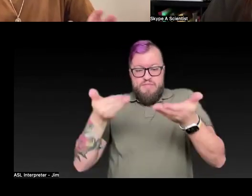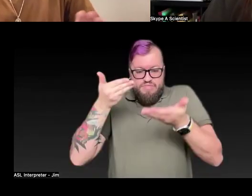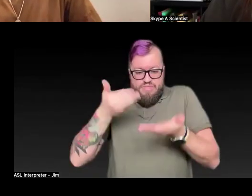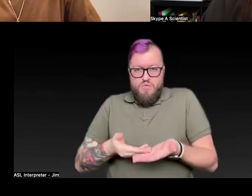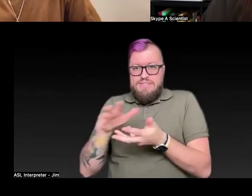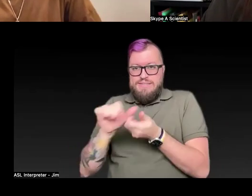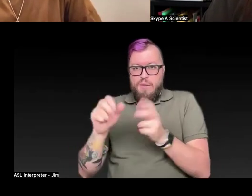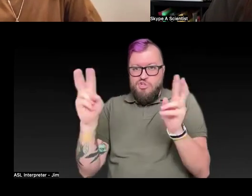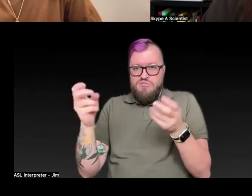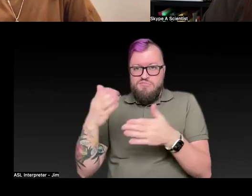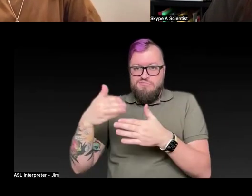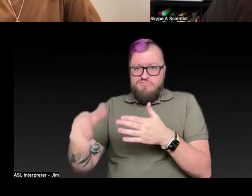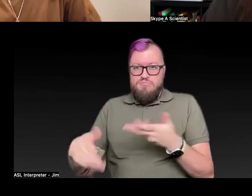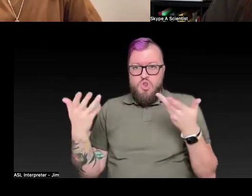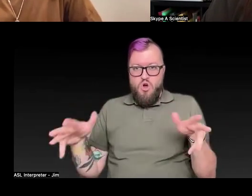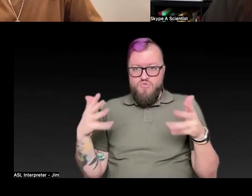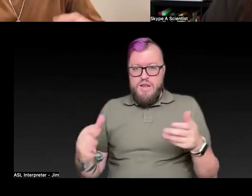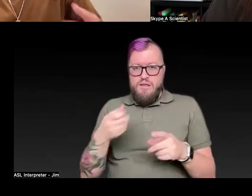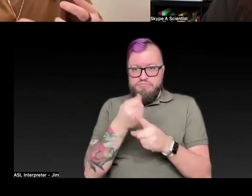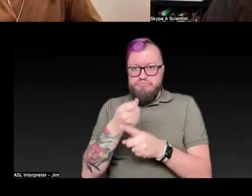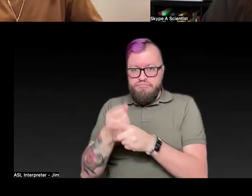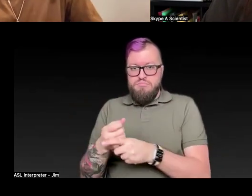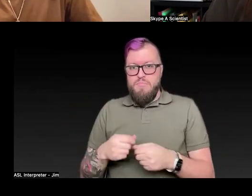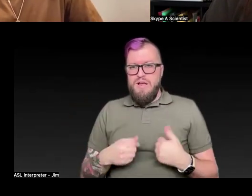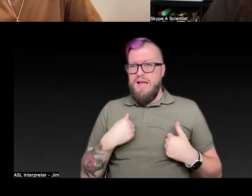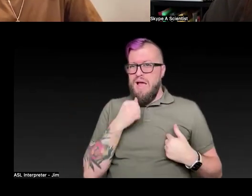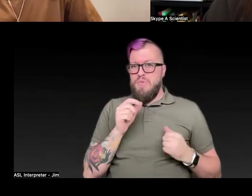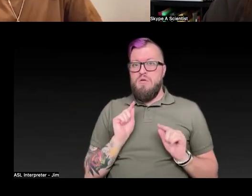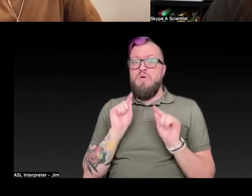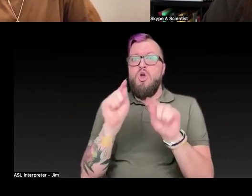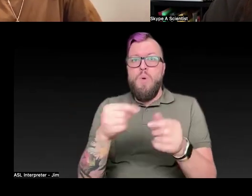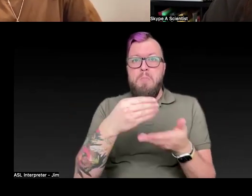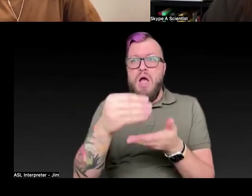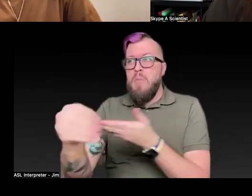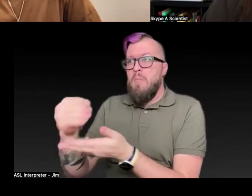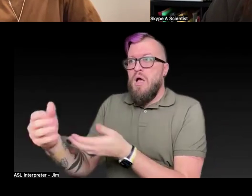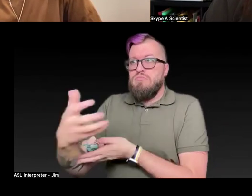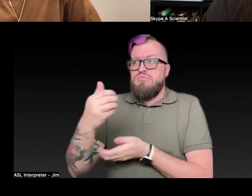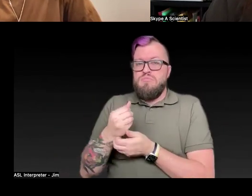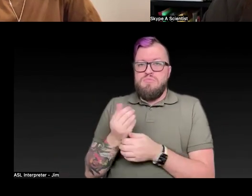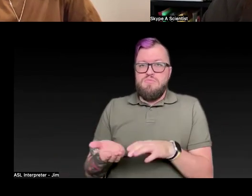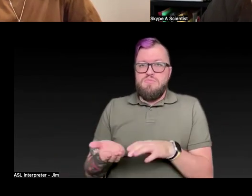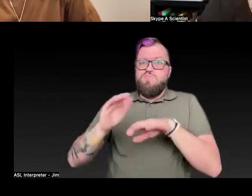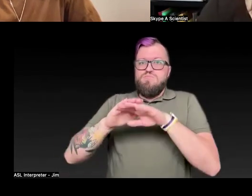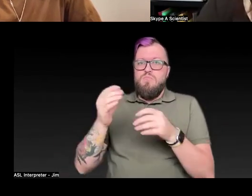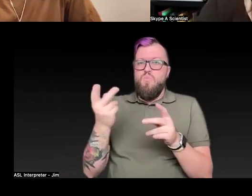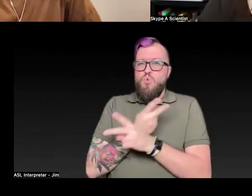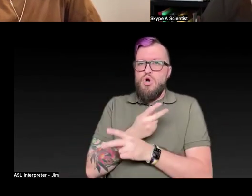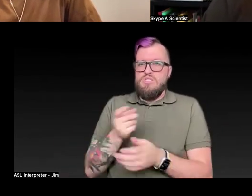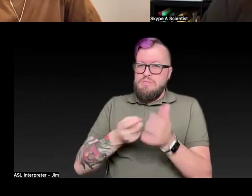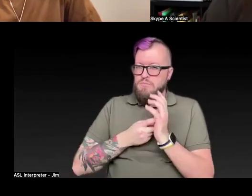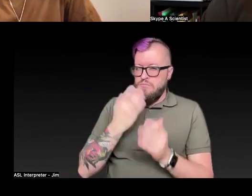has already been done. But I wouldn't buy more eel and sort of add to the demand for it. Yeah, totally